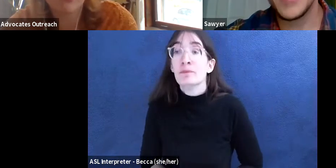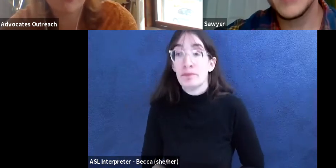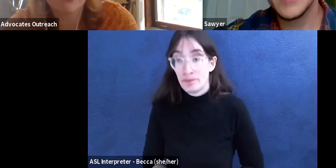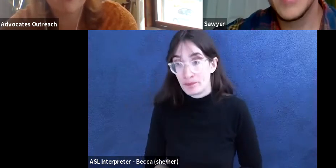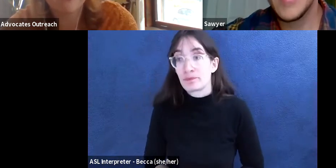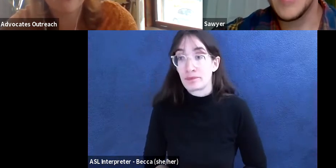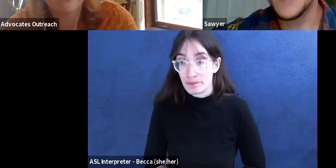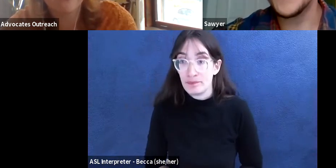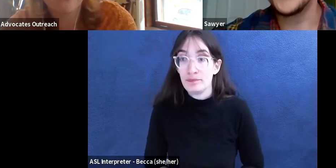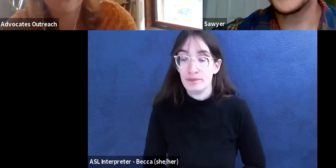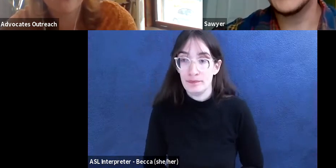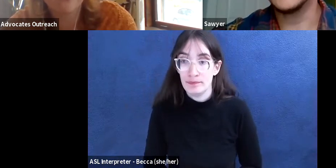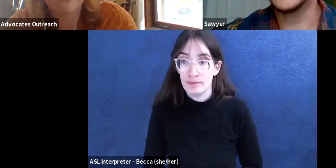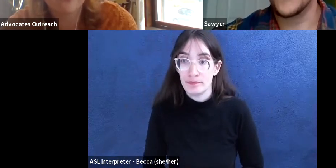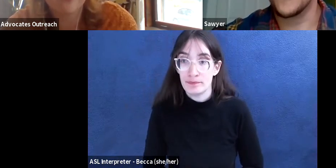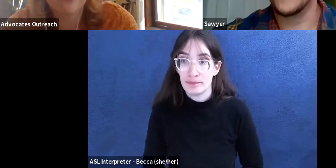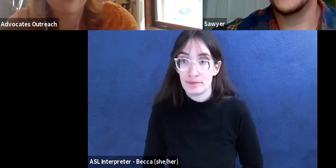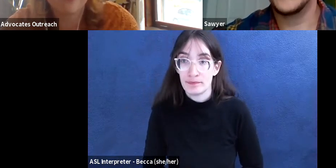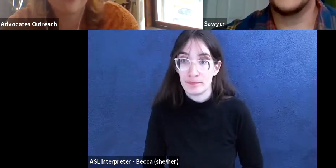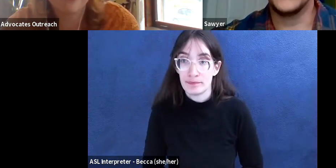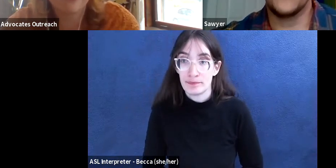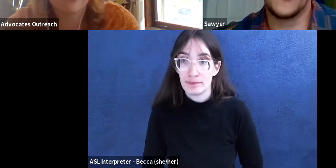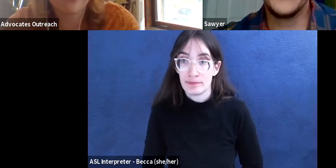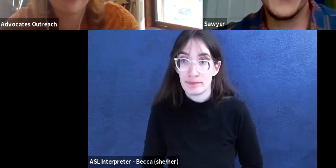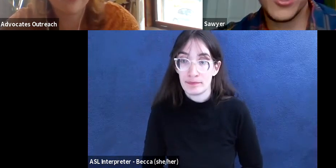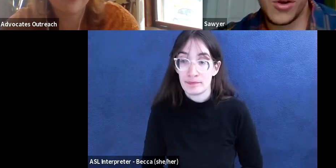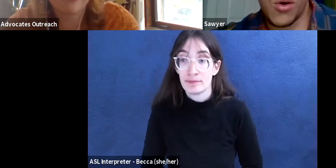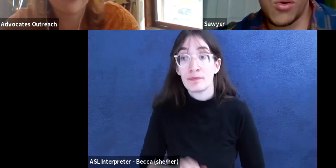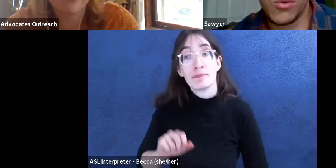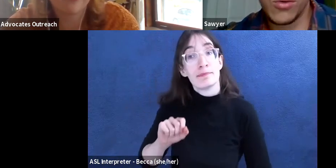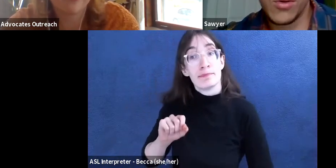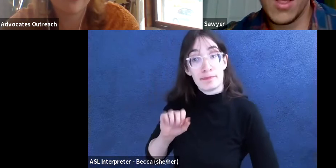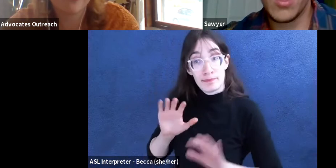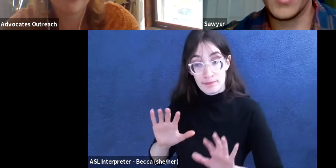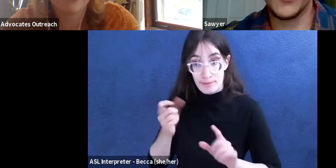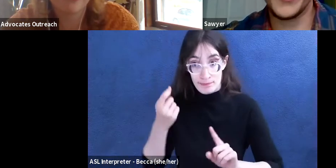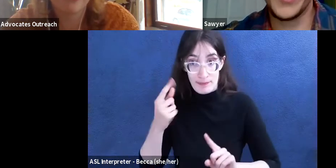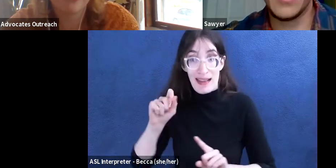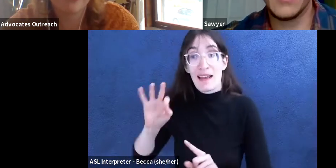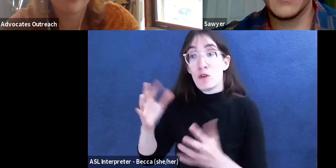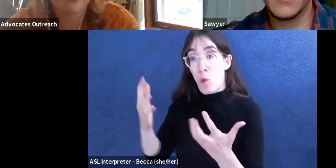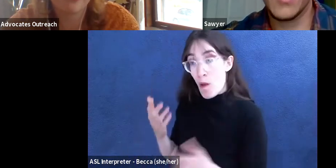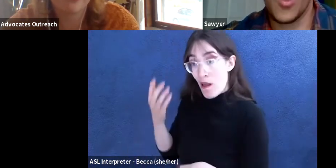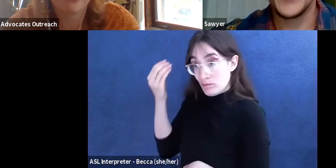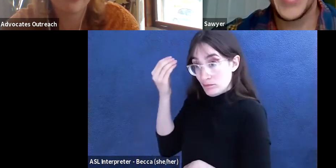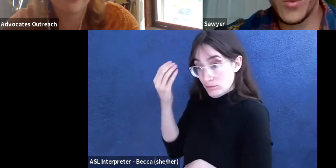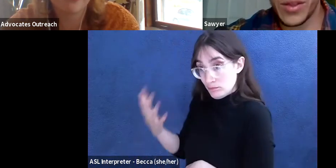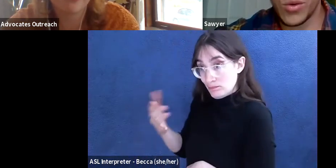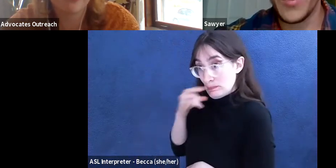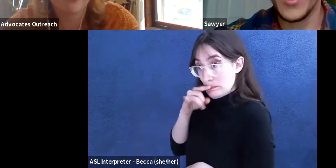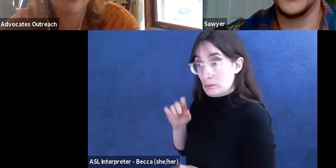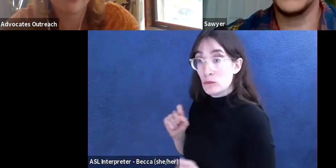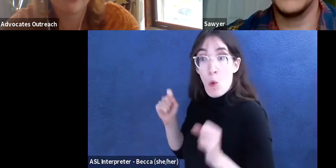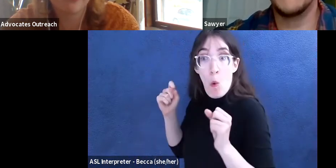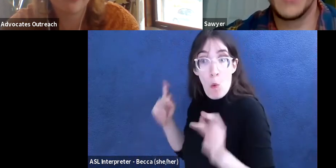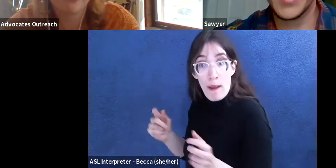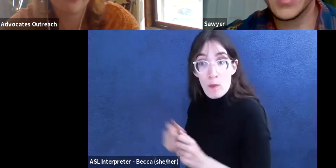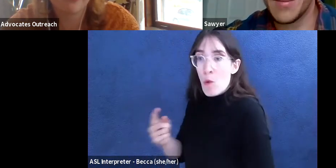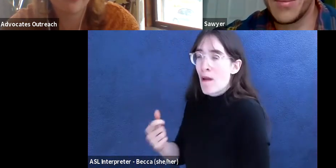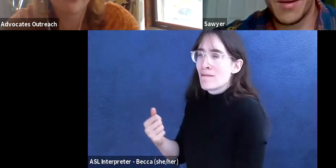two dads or two moms, some families have a mom and a stepmom and a dad, or, you know, like a